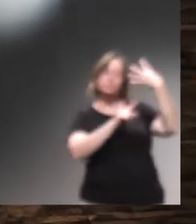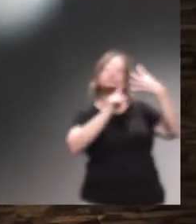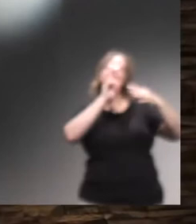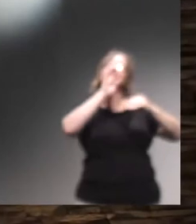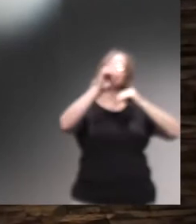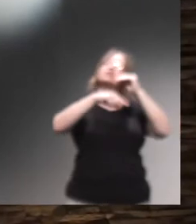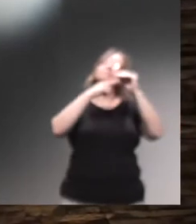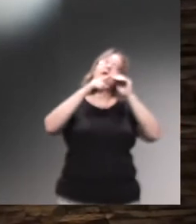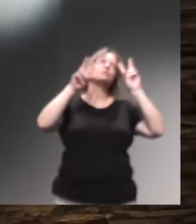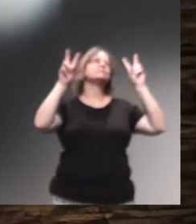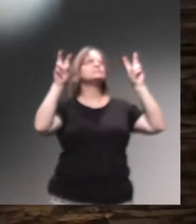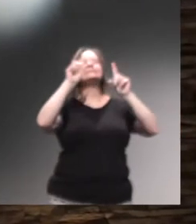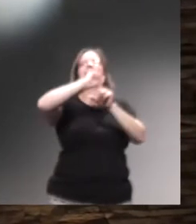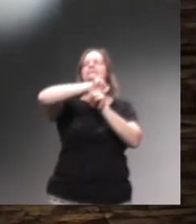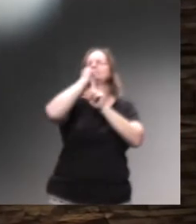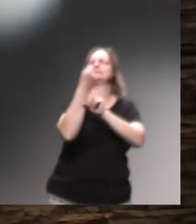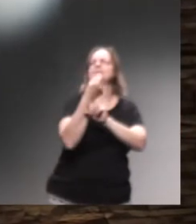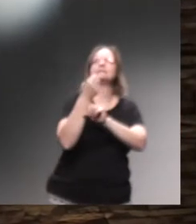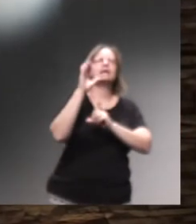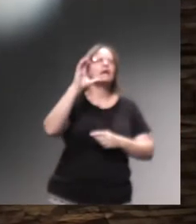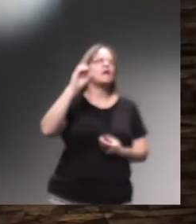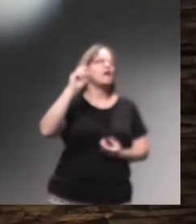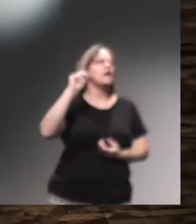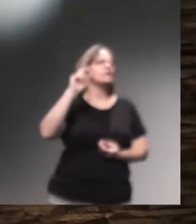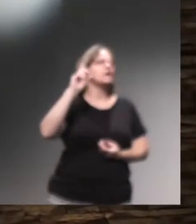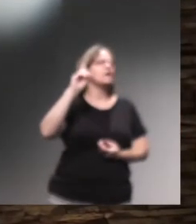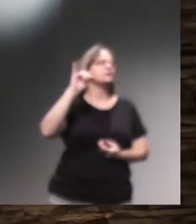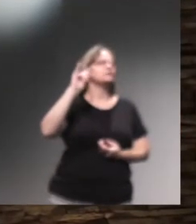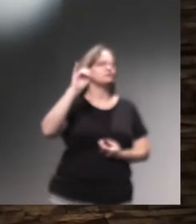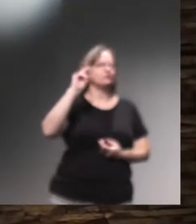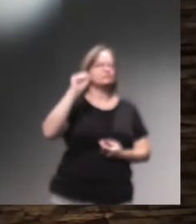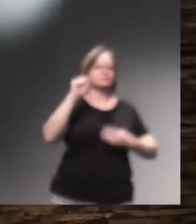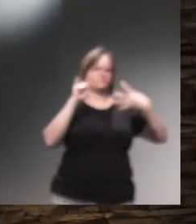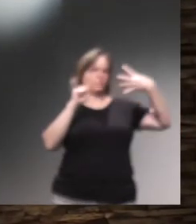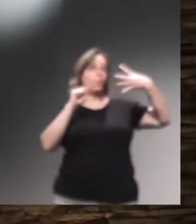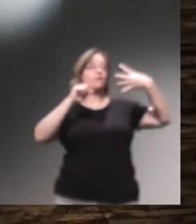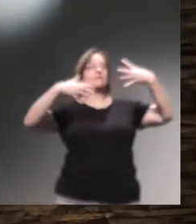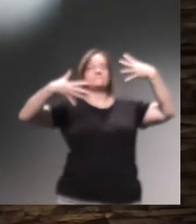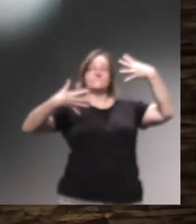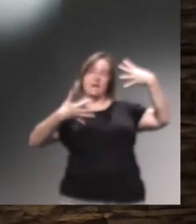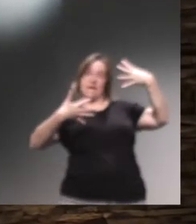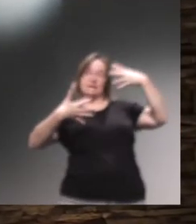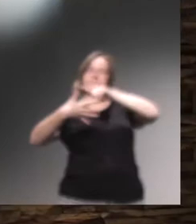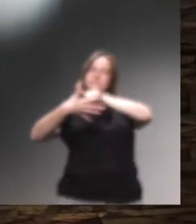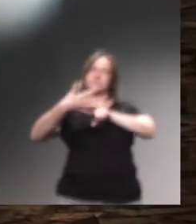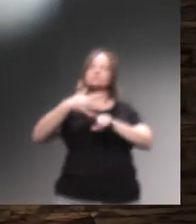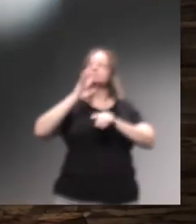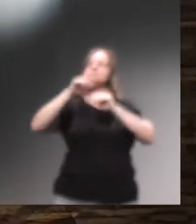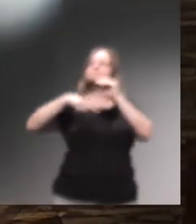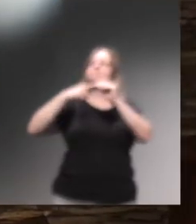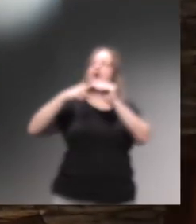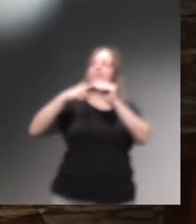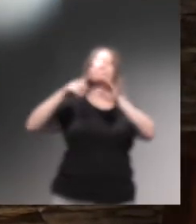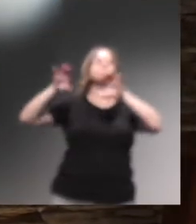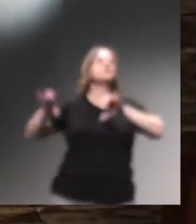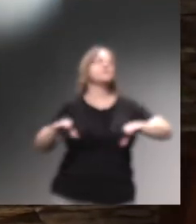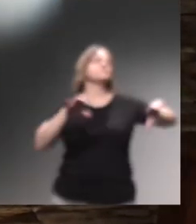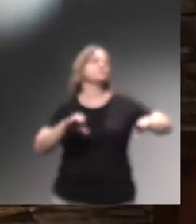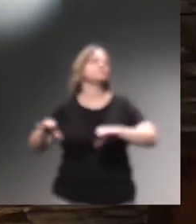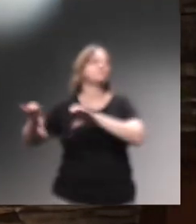conditions. And the last 5 talk about behaviors. So we're going to look